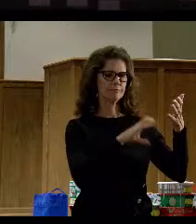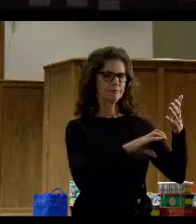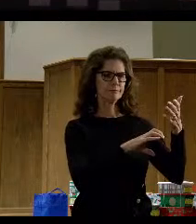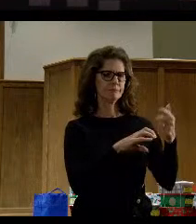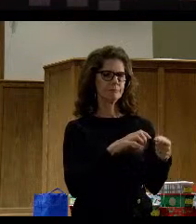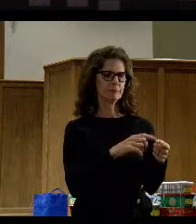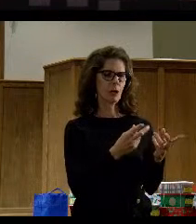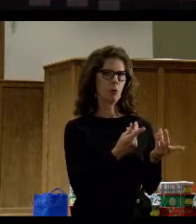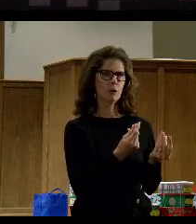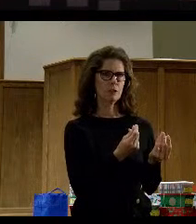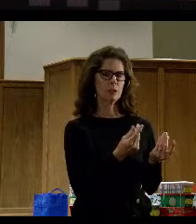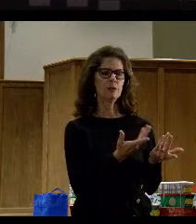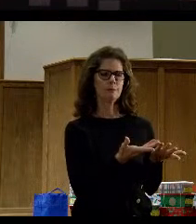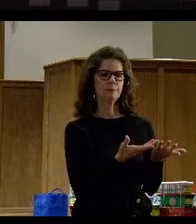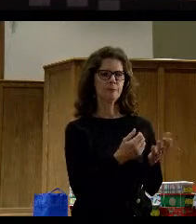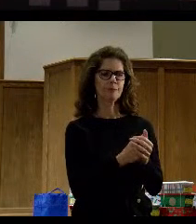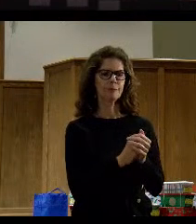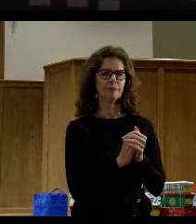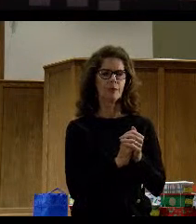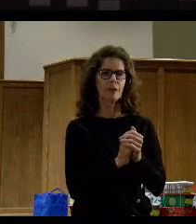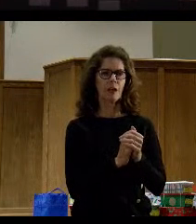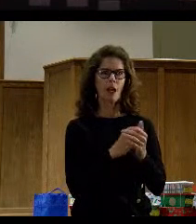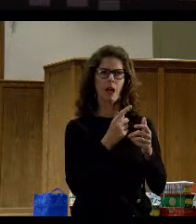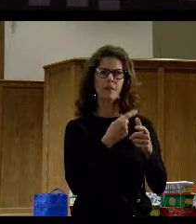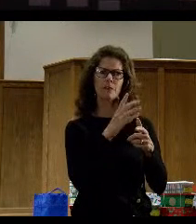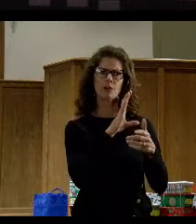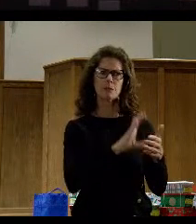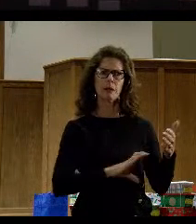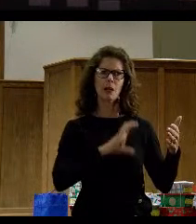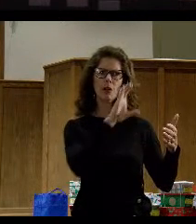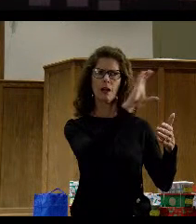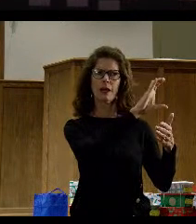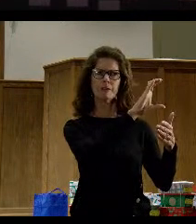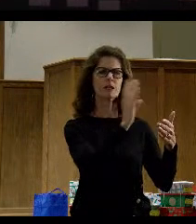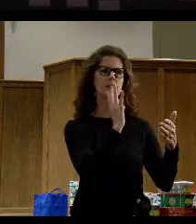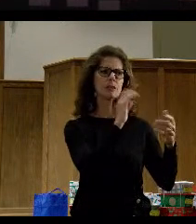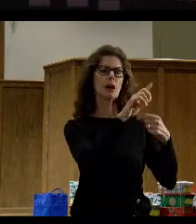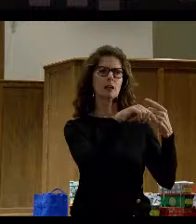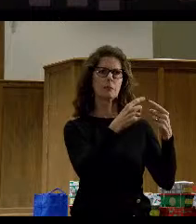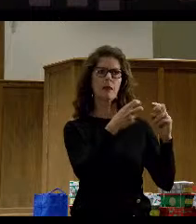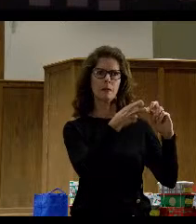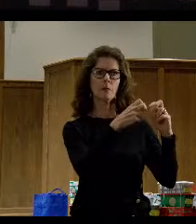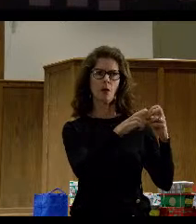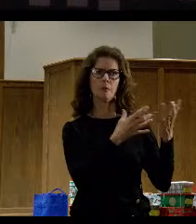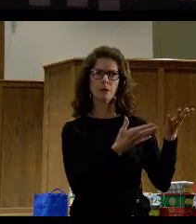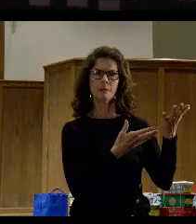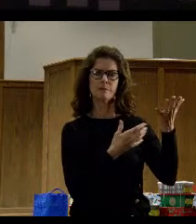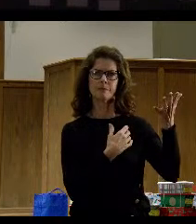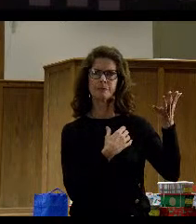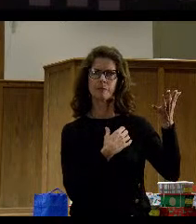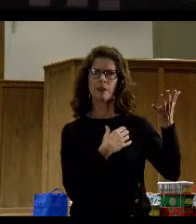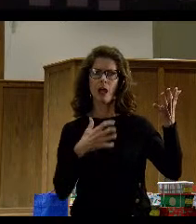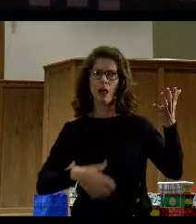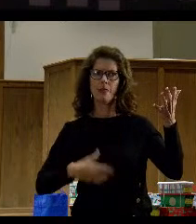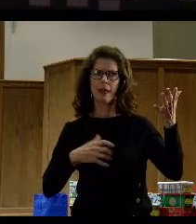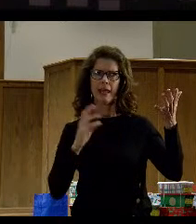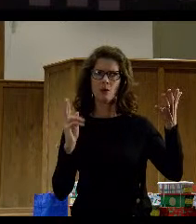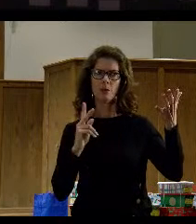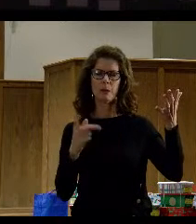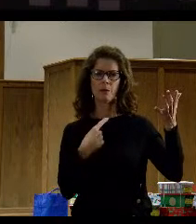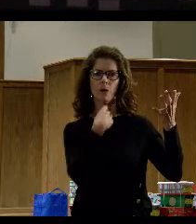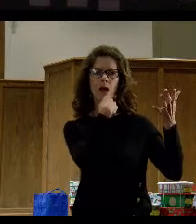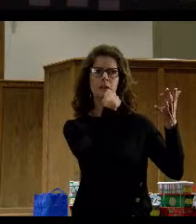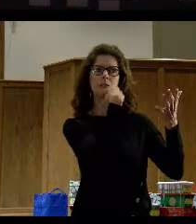attention to the verbs. In the first paragraph, talking about the problem, the angry people